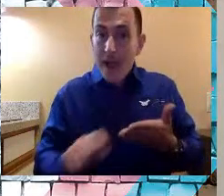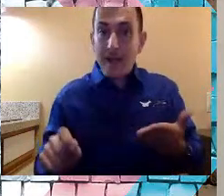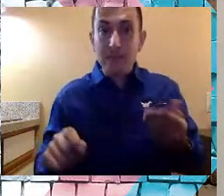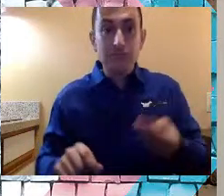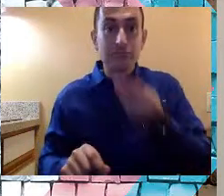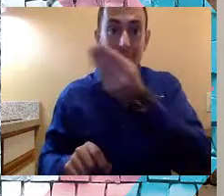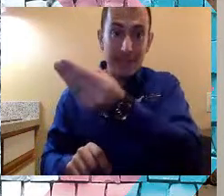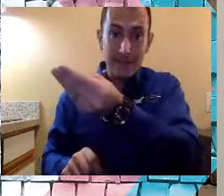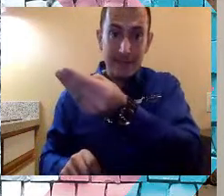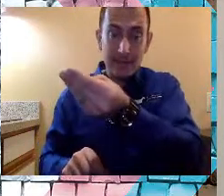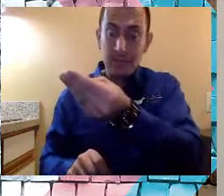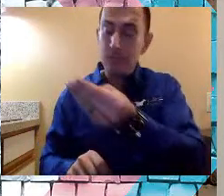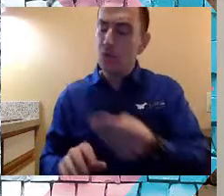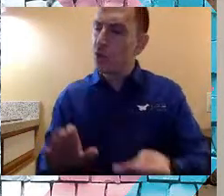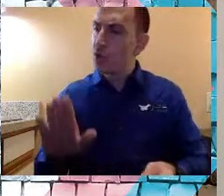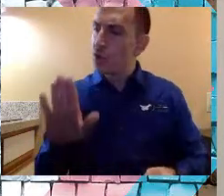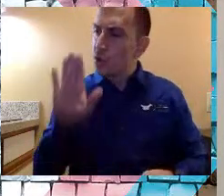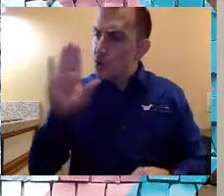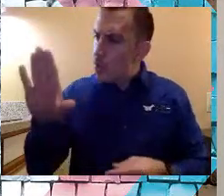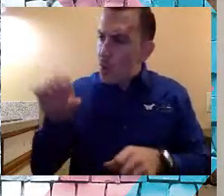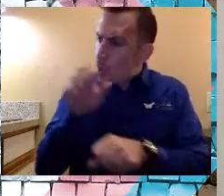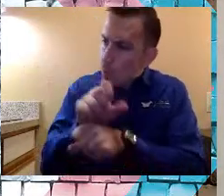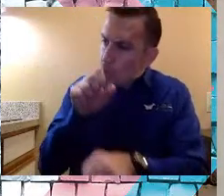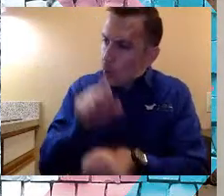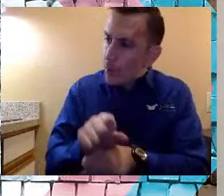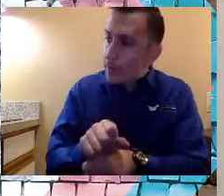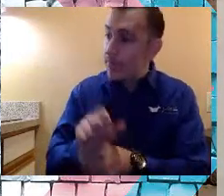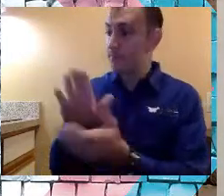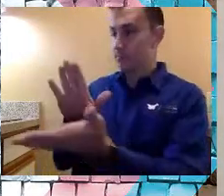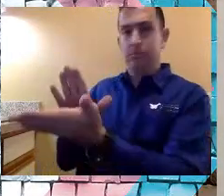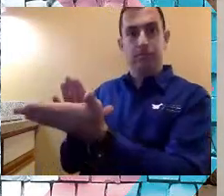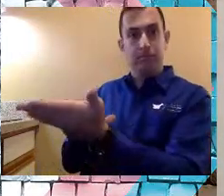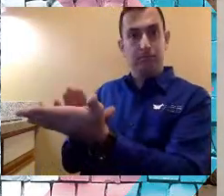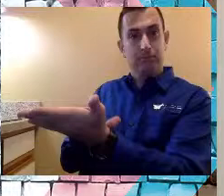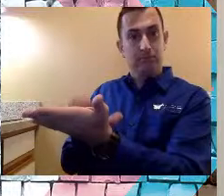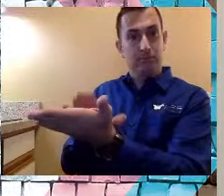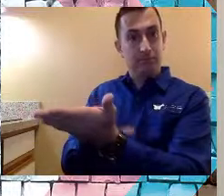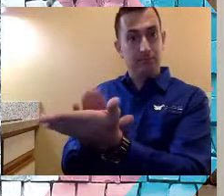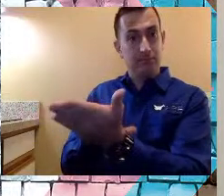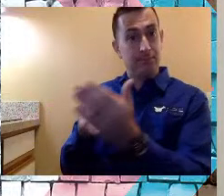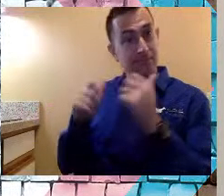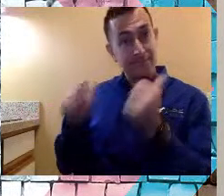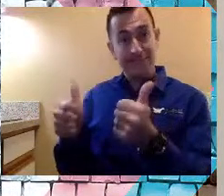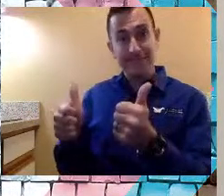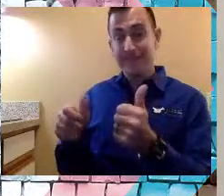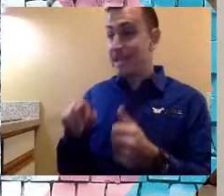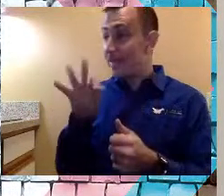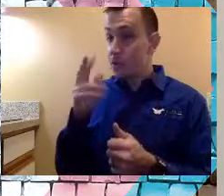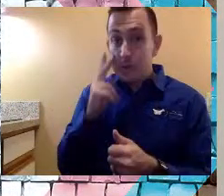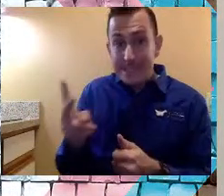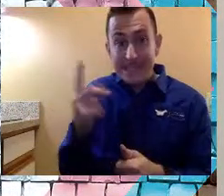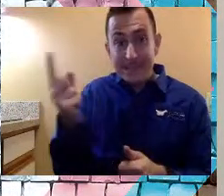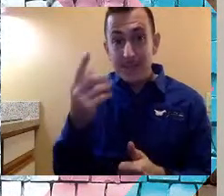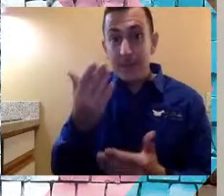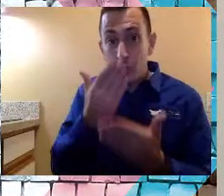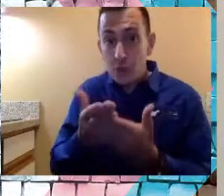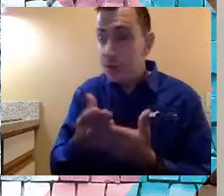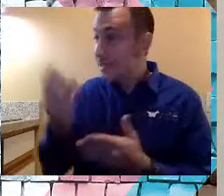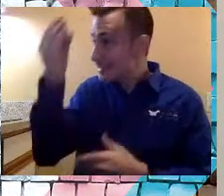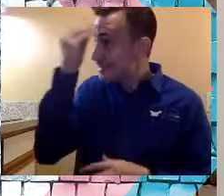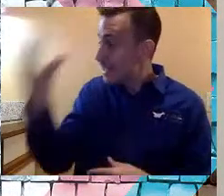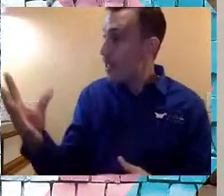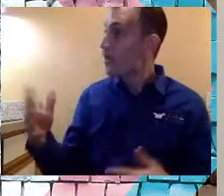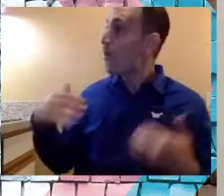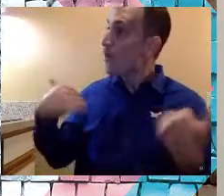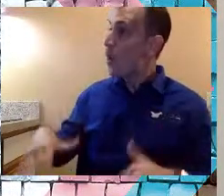Praise someone's work. If you see something that is good, or tell them how nice it is or how much you